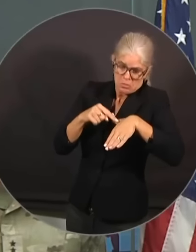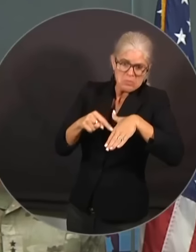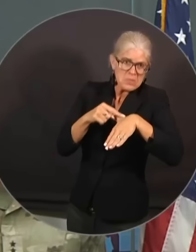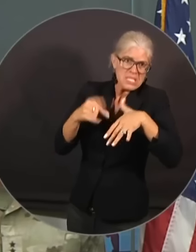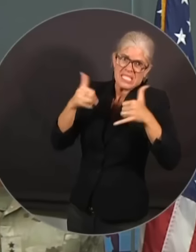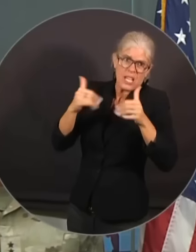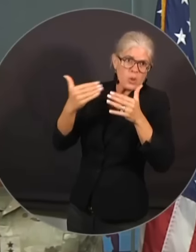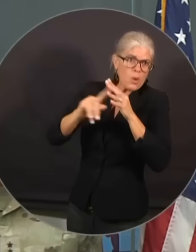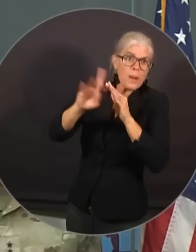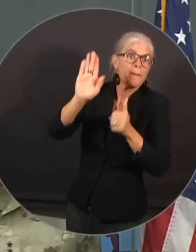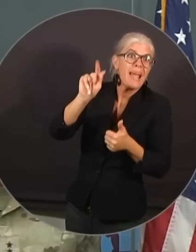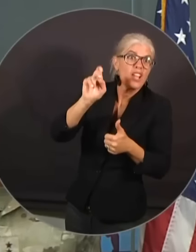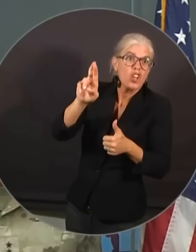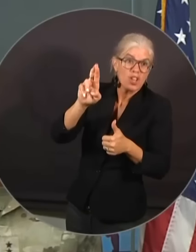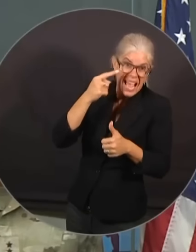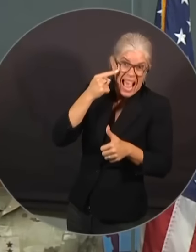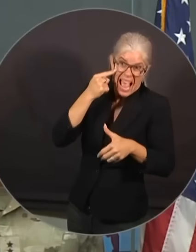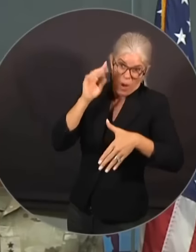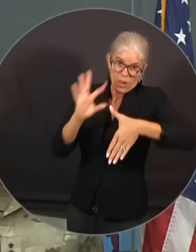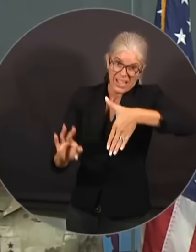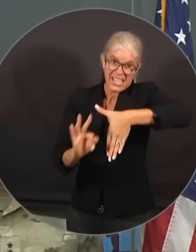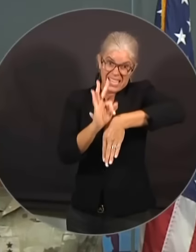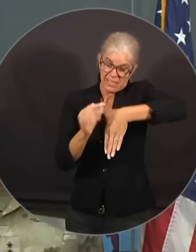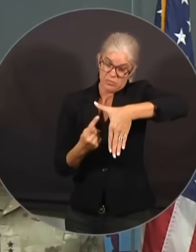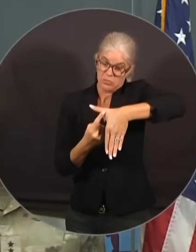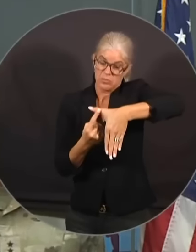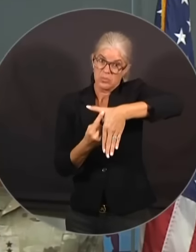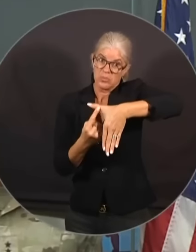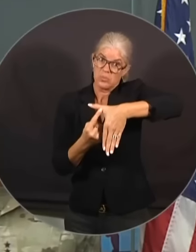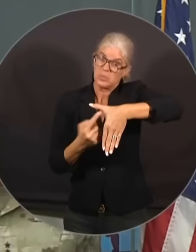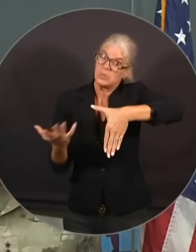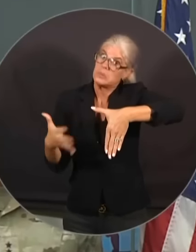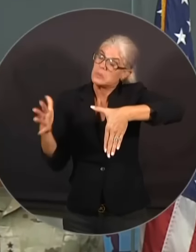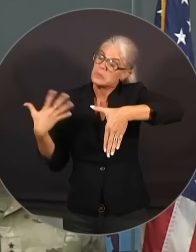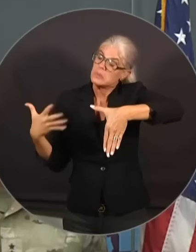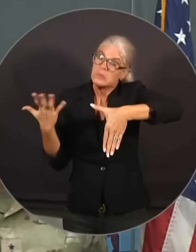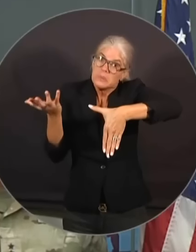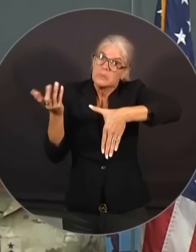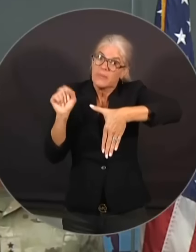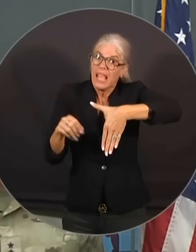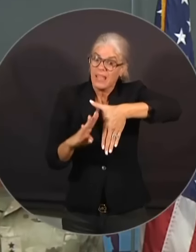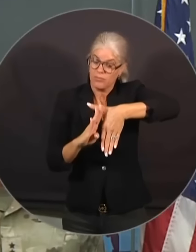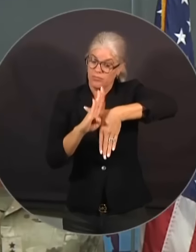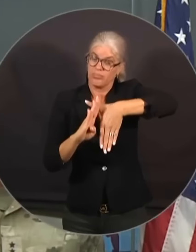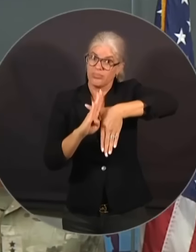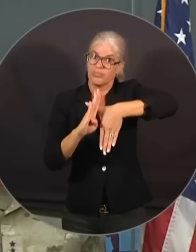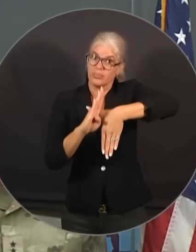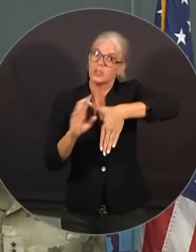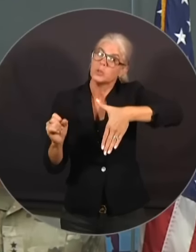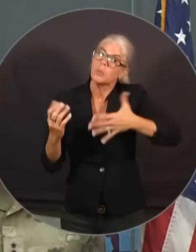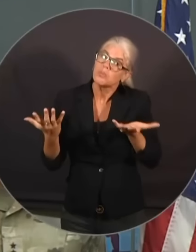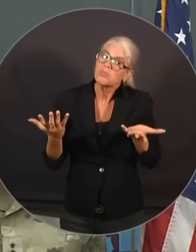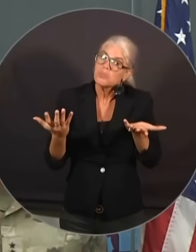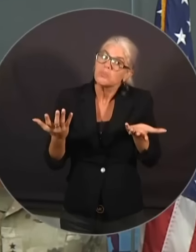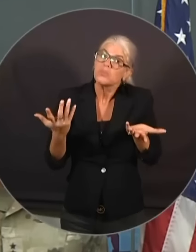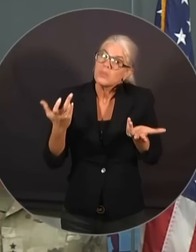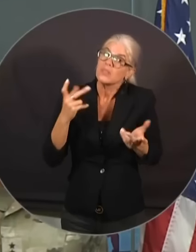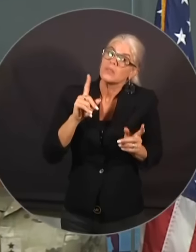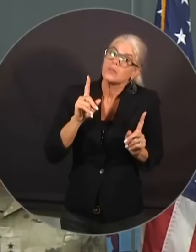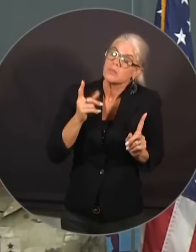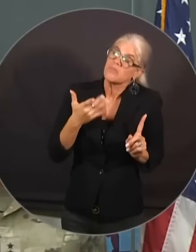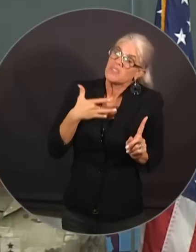you know, you look at that eye is kind of is heading in that direction potentially. It's a very real possibility